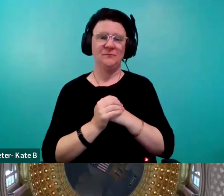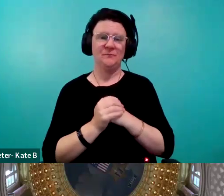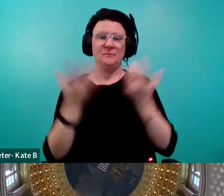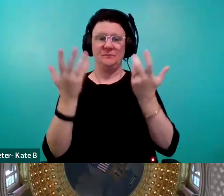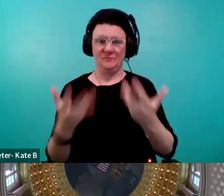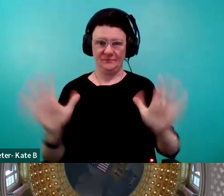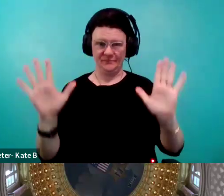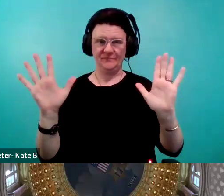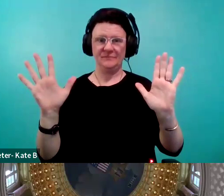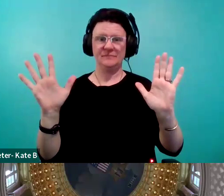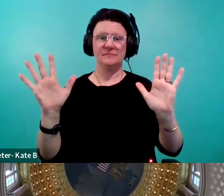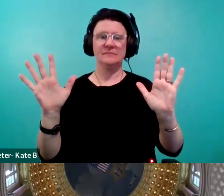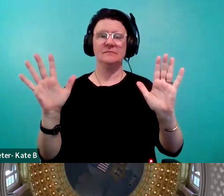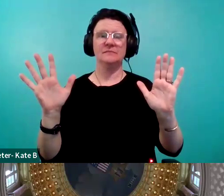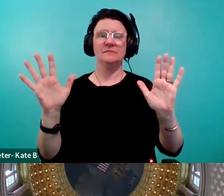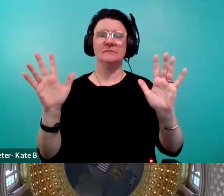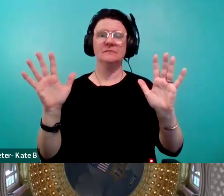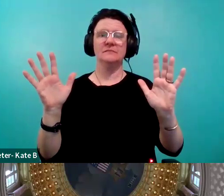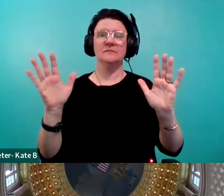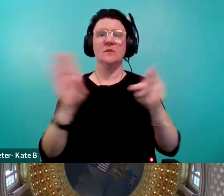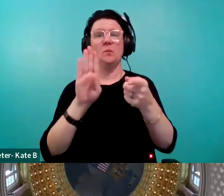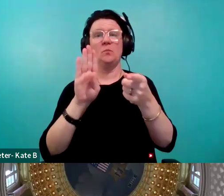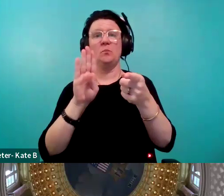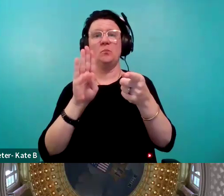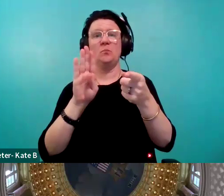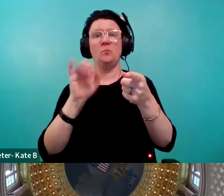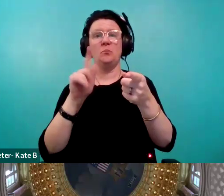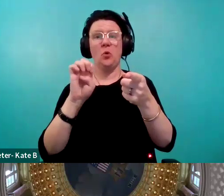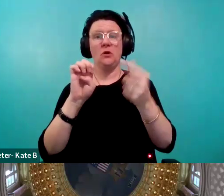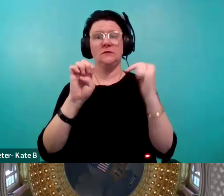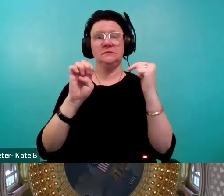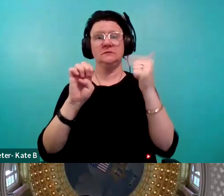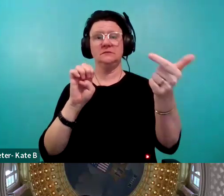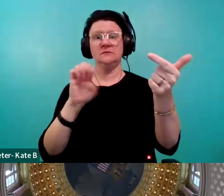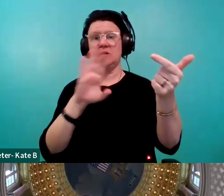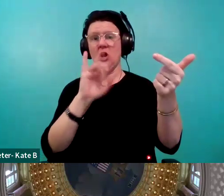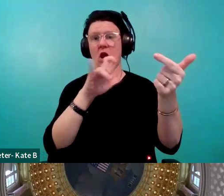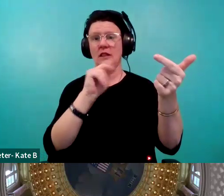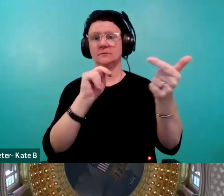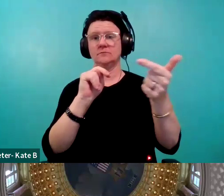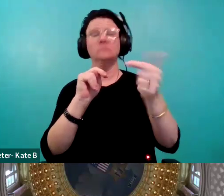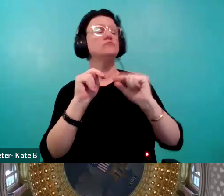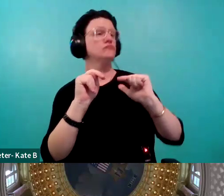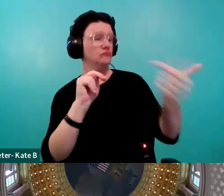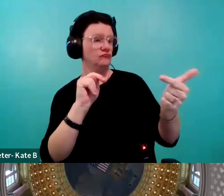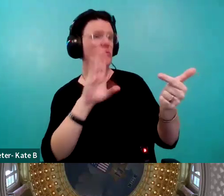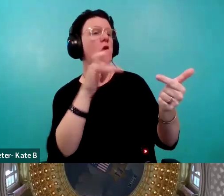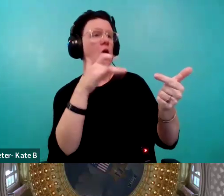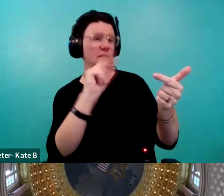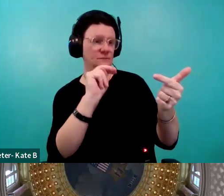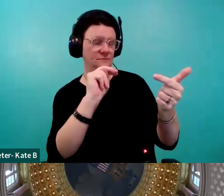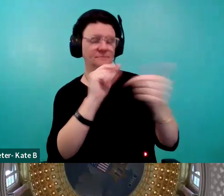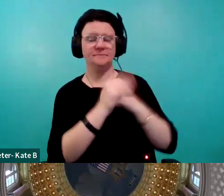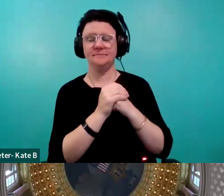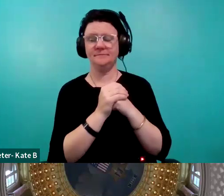that's all I have to say. And Brooke, am I handing it over to Carlin or you? You are, Brady. Carlin's